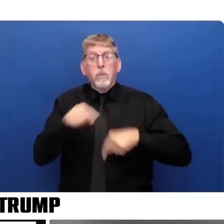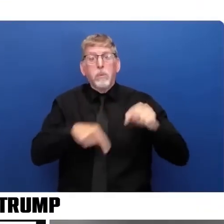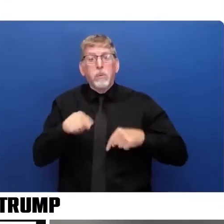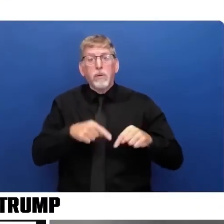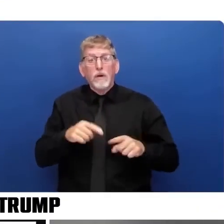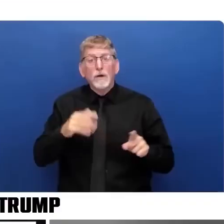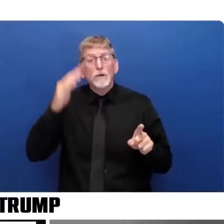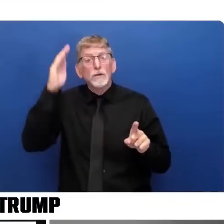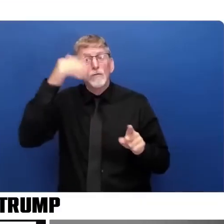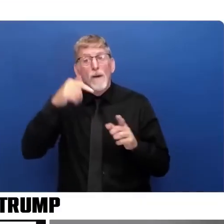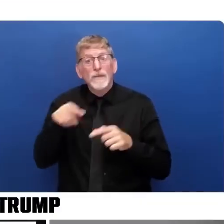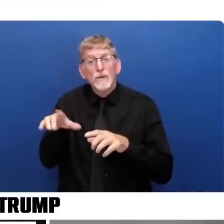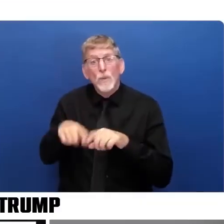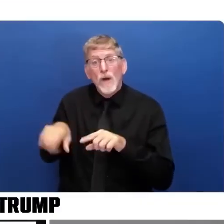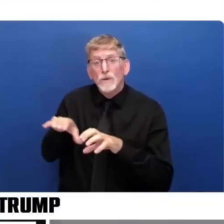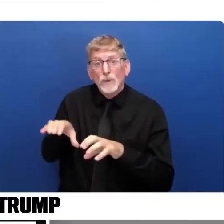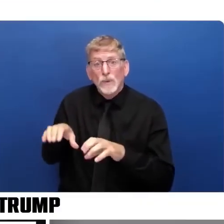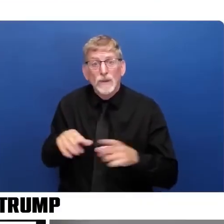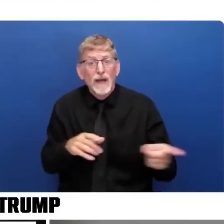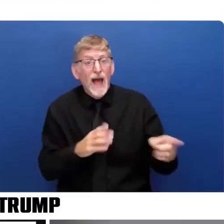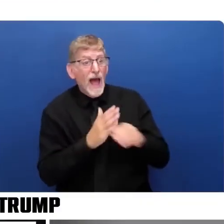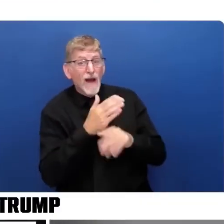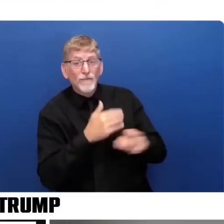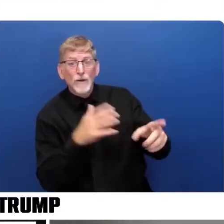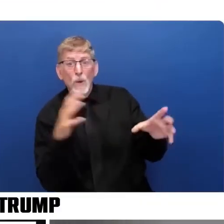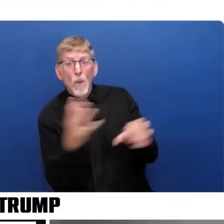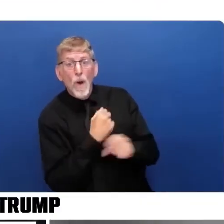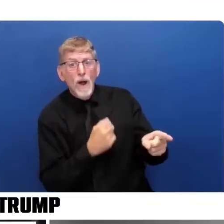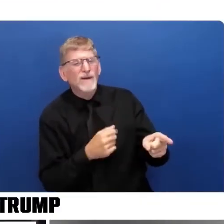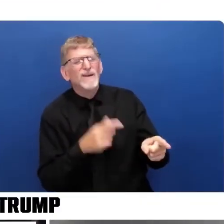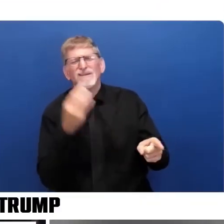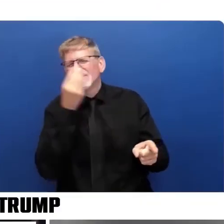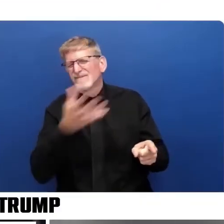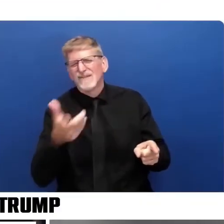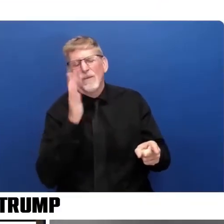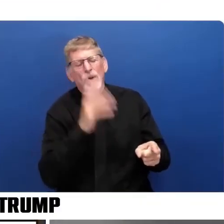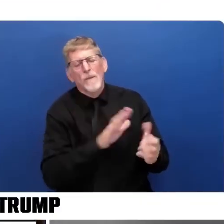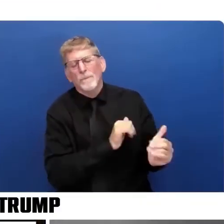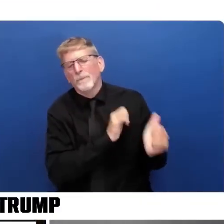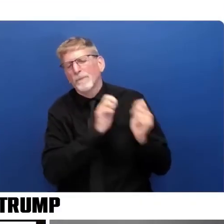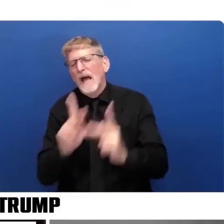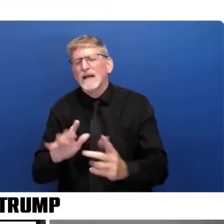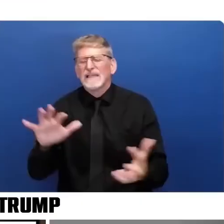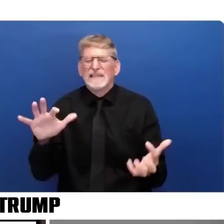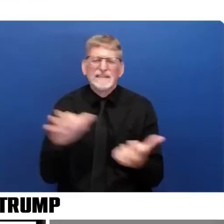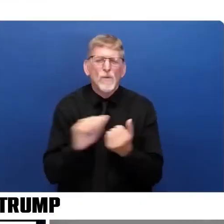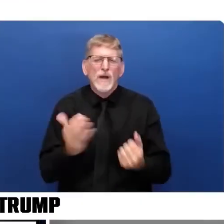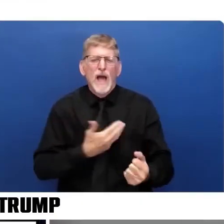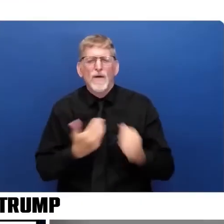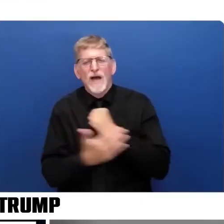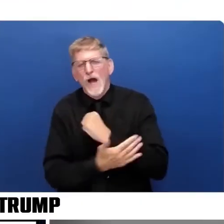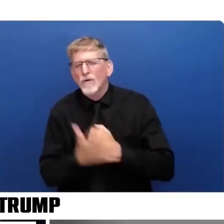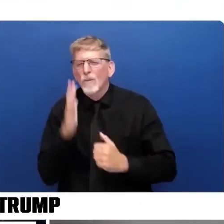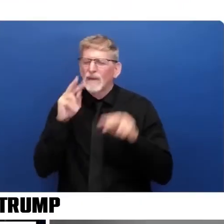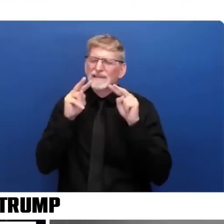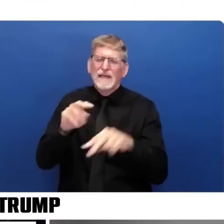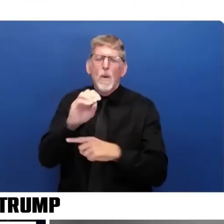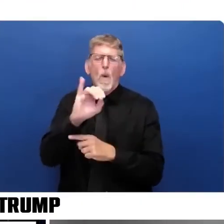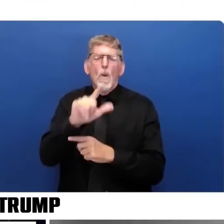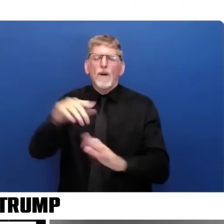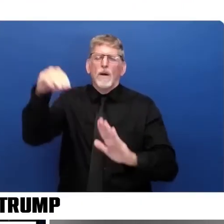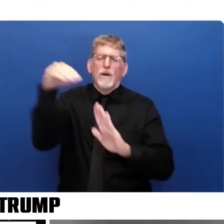that election, they'll go back to destroying our country, and oil will be dead, fossil fuel will be dead, we'll go back to windmills, and we'll go back